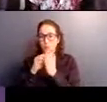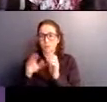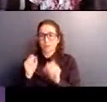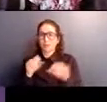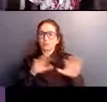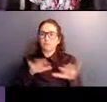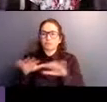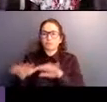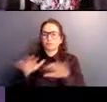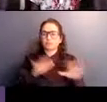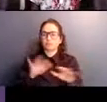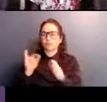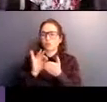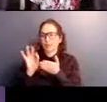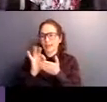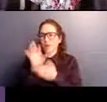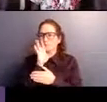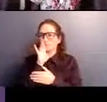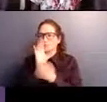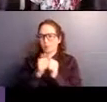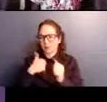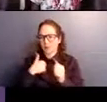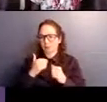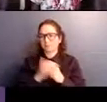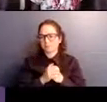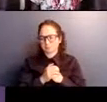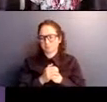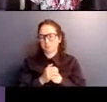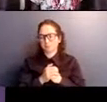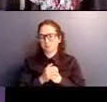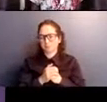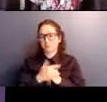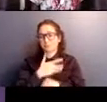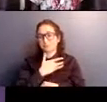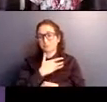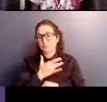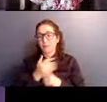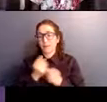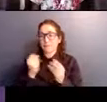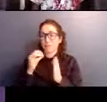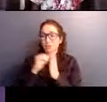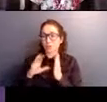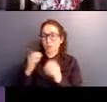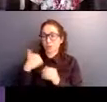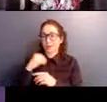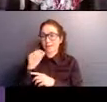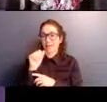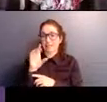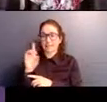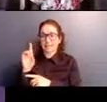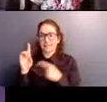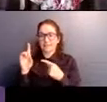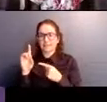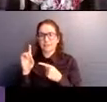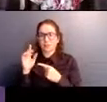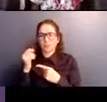have the students count the beat out loud with me. So oftentimes, many students who have attention deficit disorder are